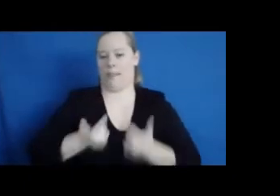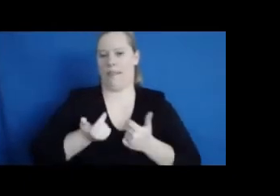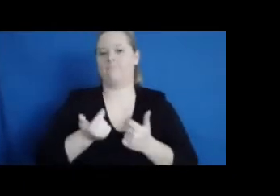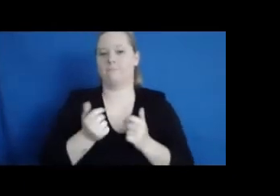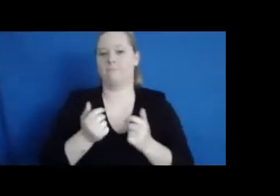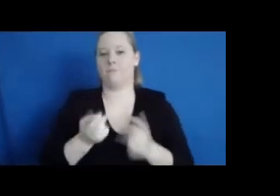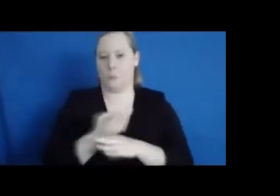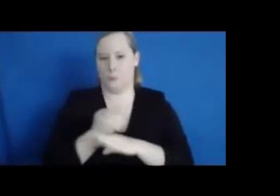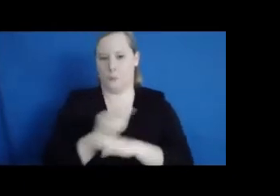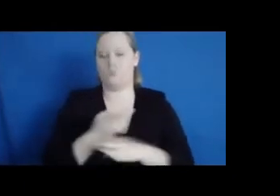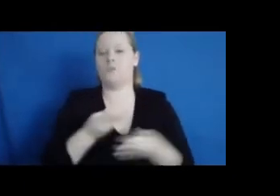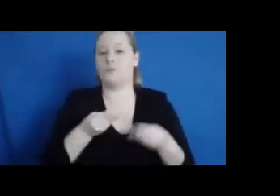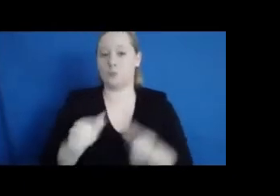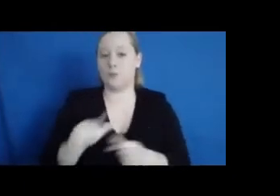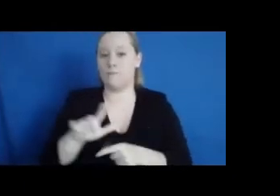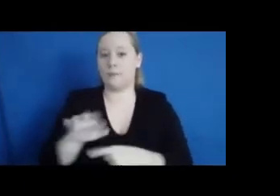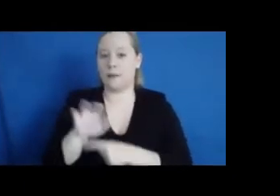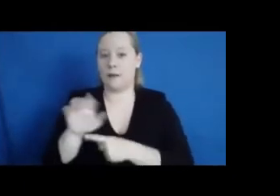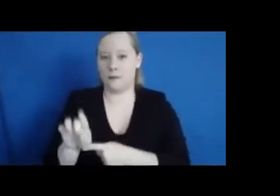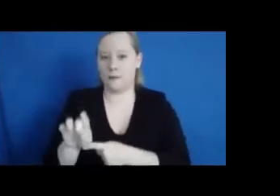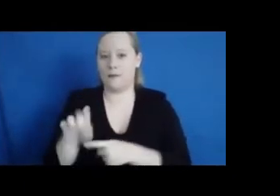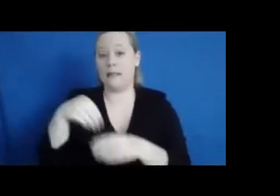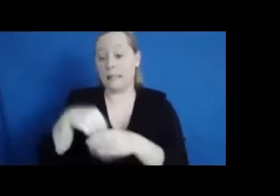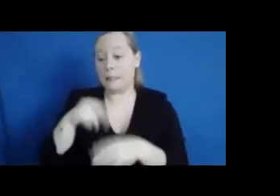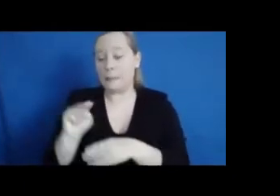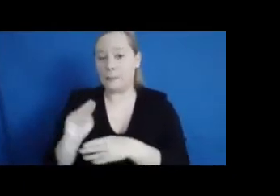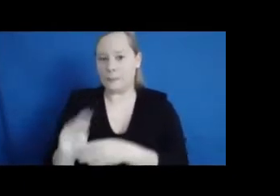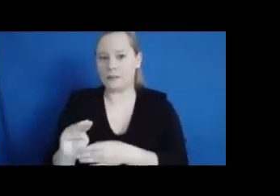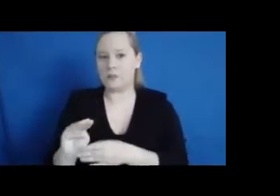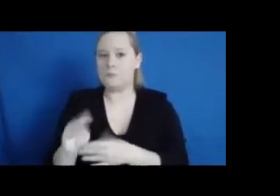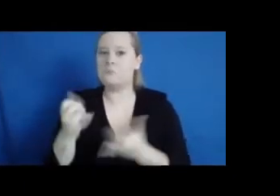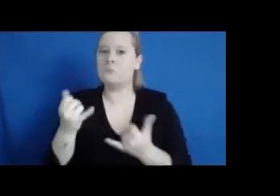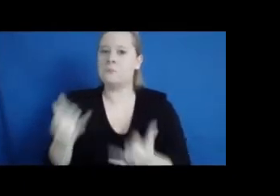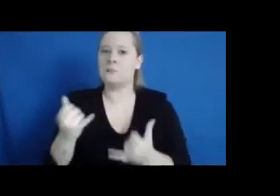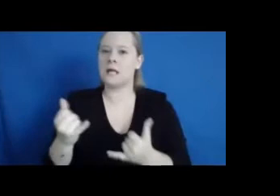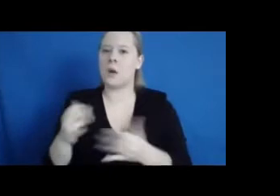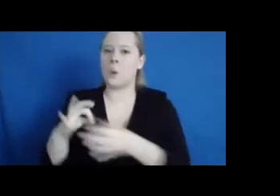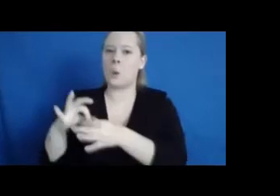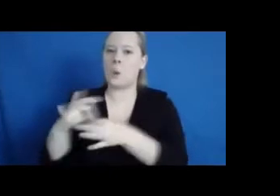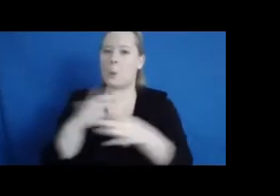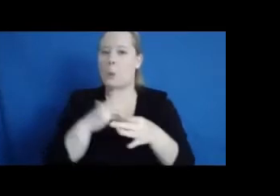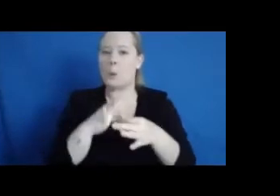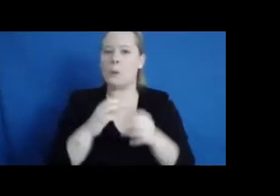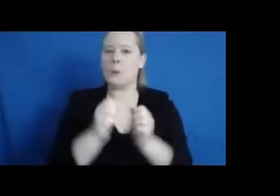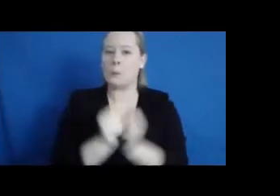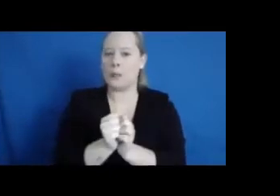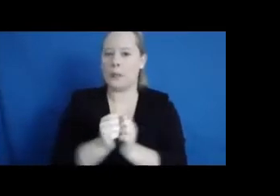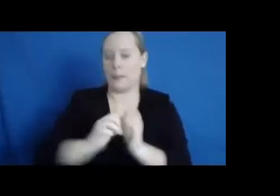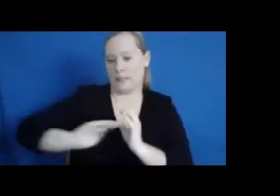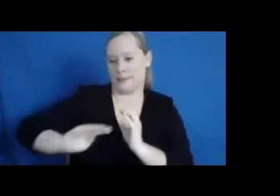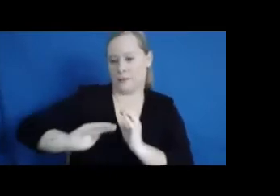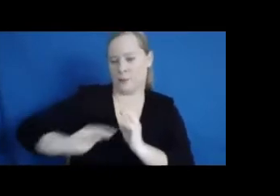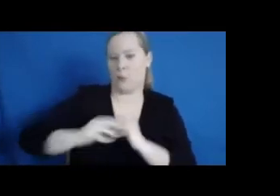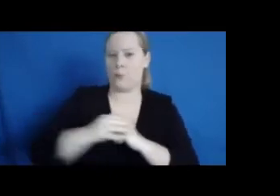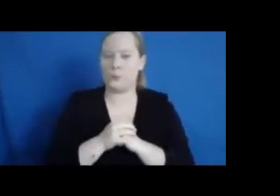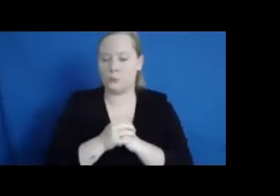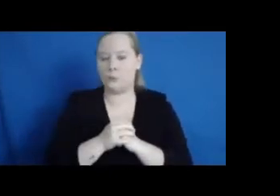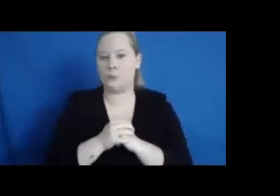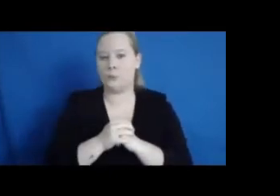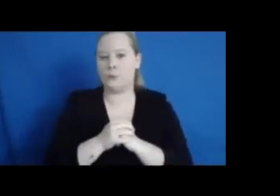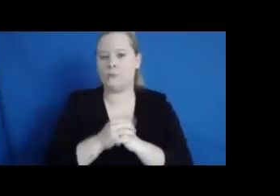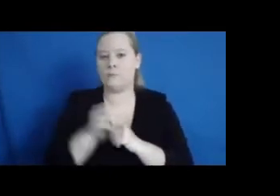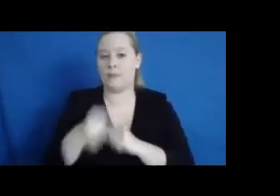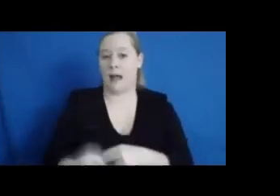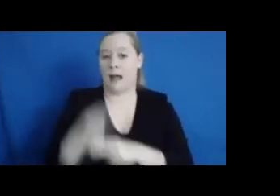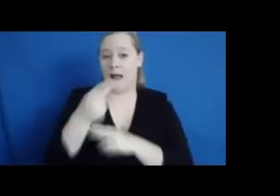dissolved lead concentrations in New Mexico are now significantly correlated to Animas River discharge, and these high flow events